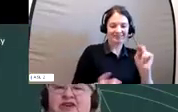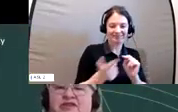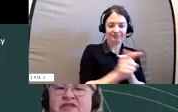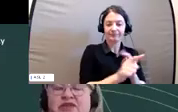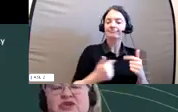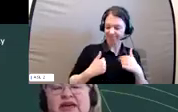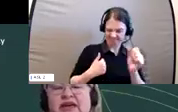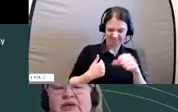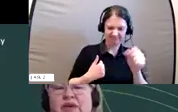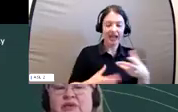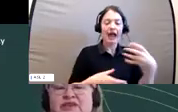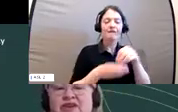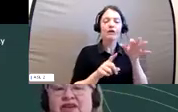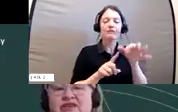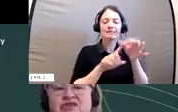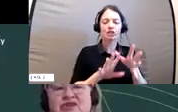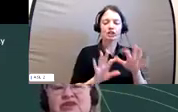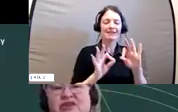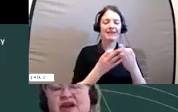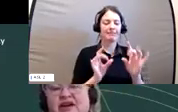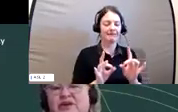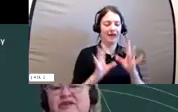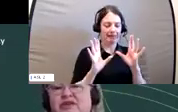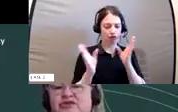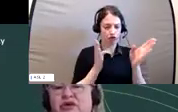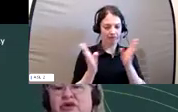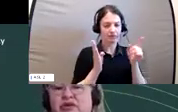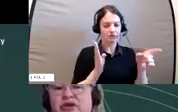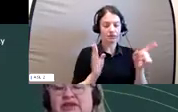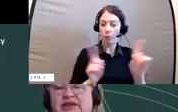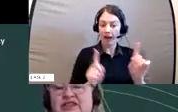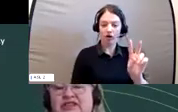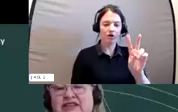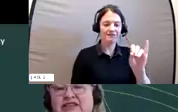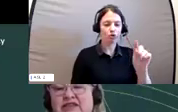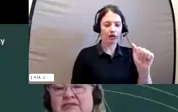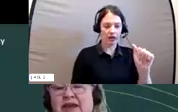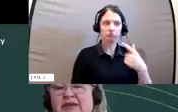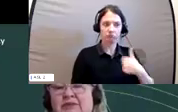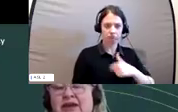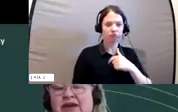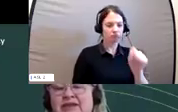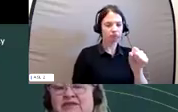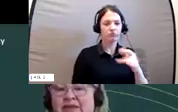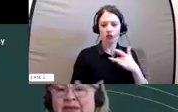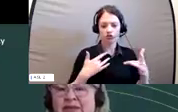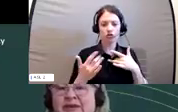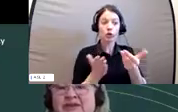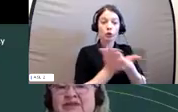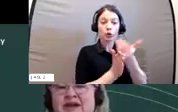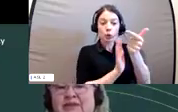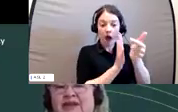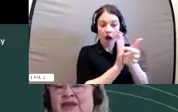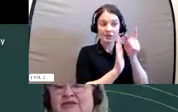family violence service in Victoria, and we're certainly concerned that coercive control legislation may impact